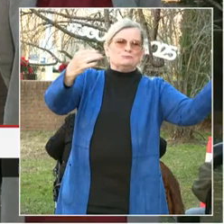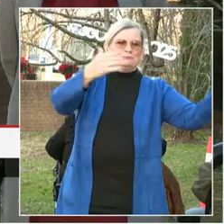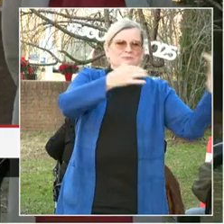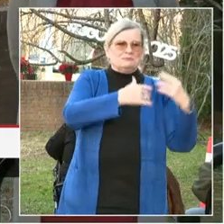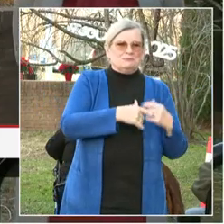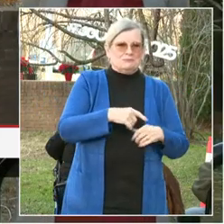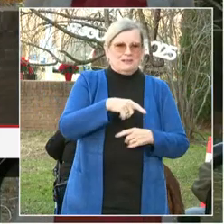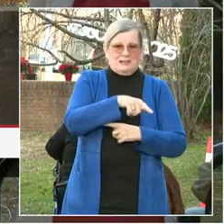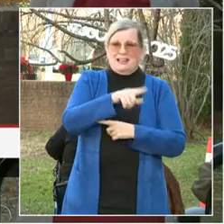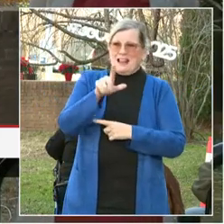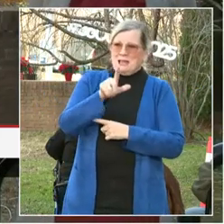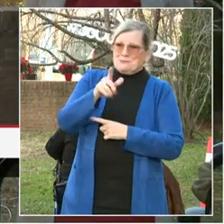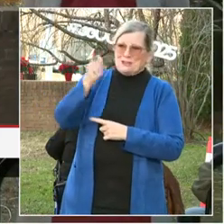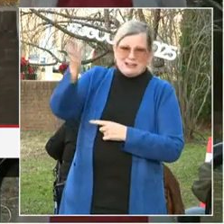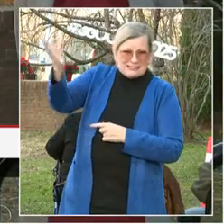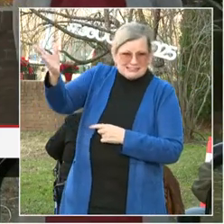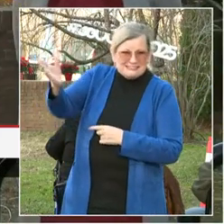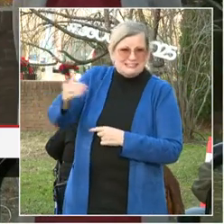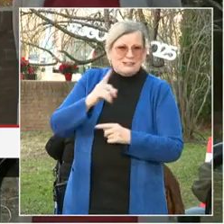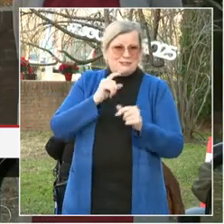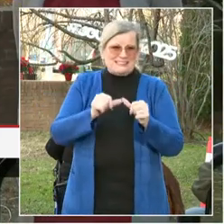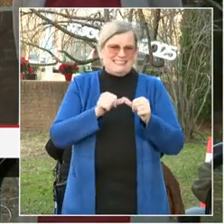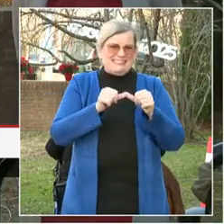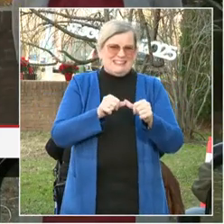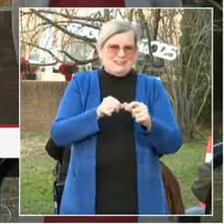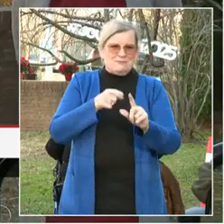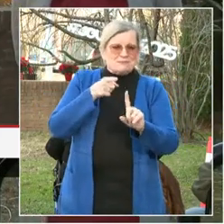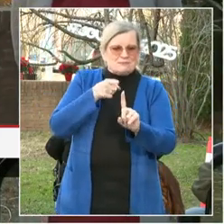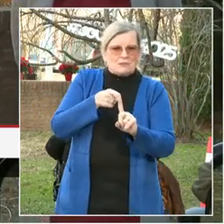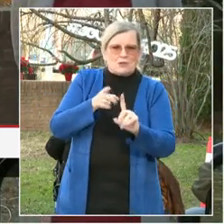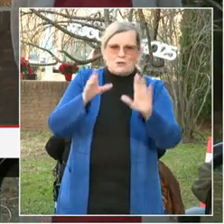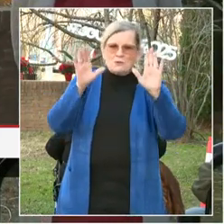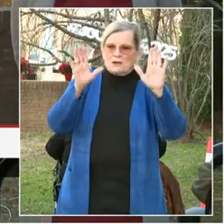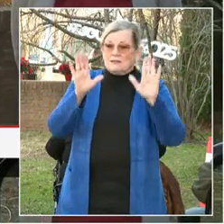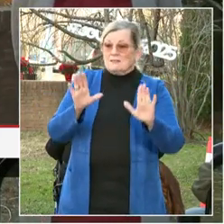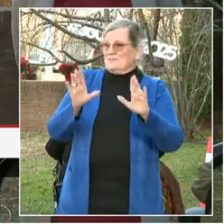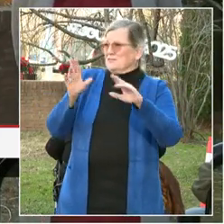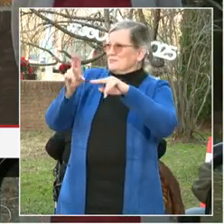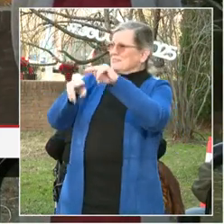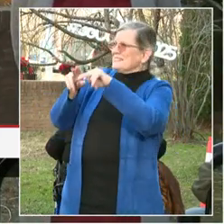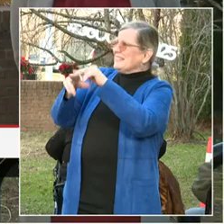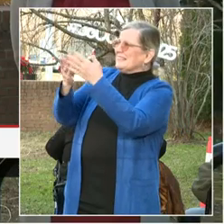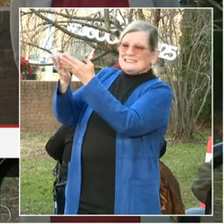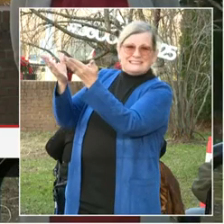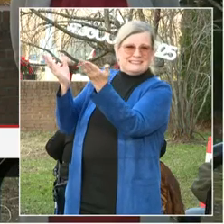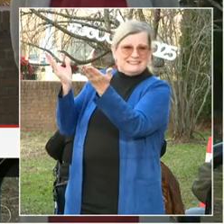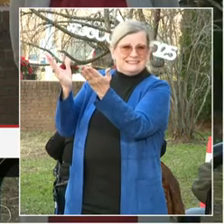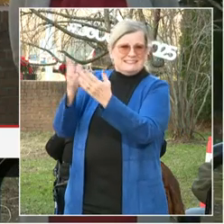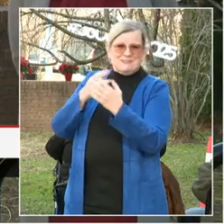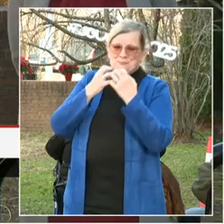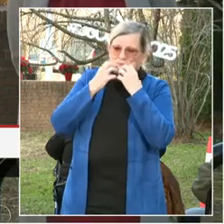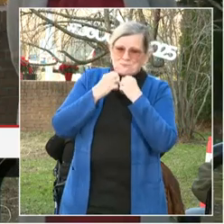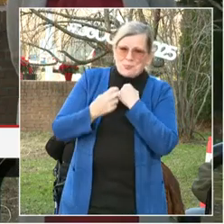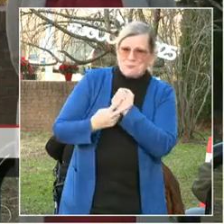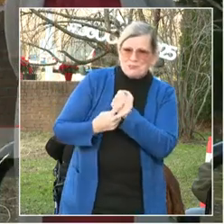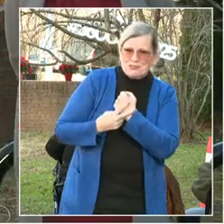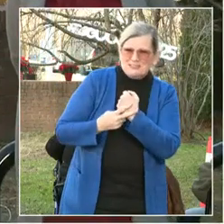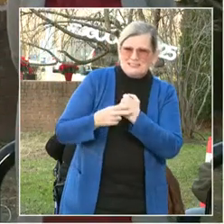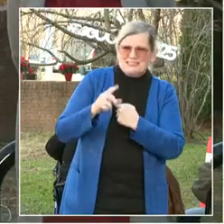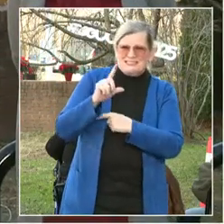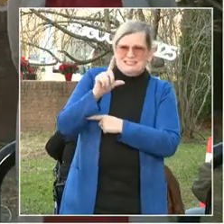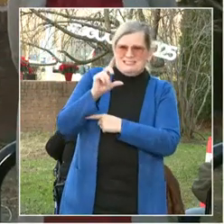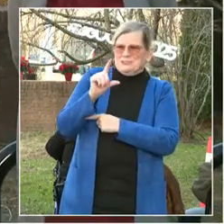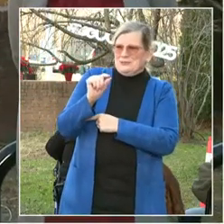architecturally distinctive facilities that are keyed to the 21st century. Most importantly, we can take advantage of this public